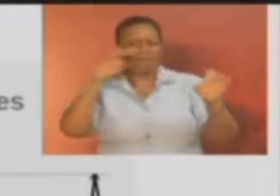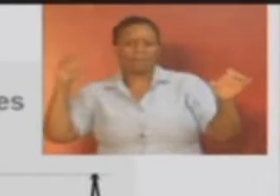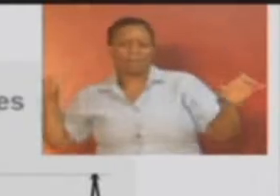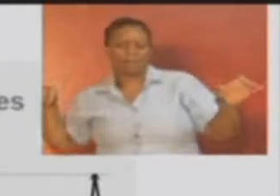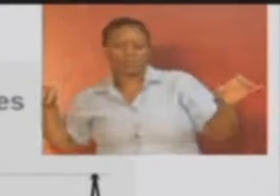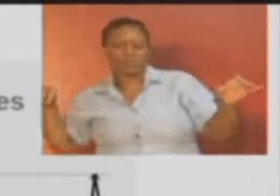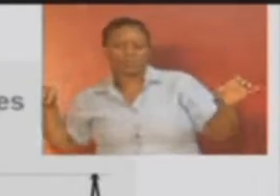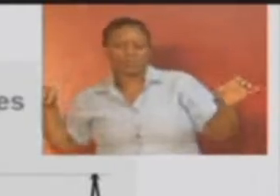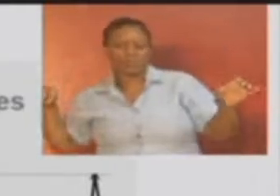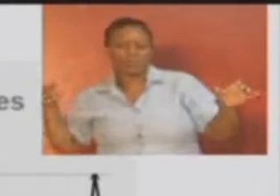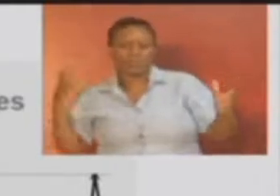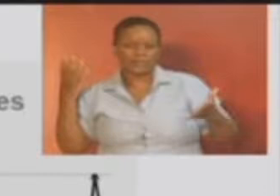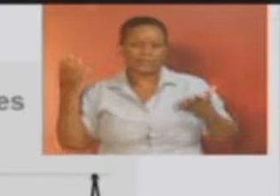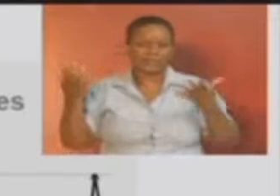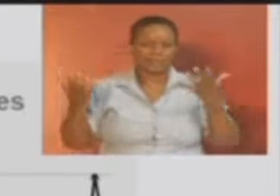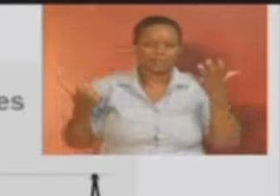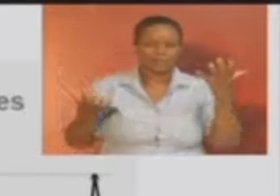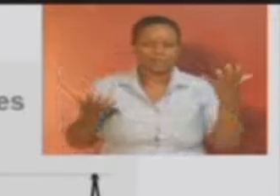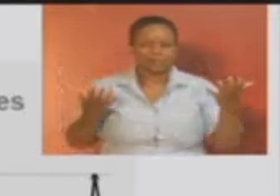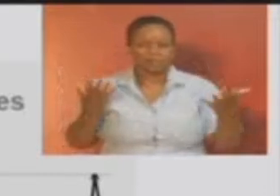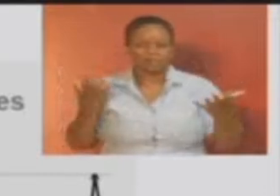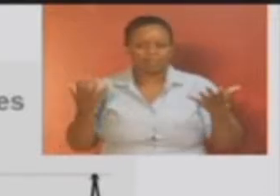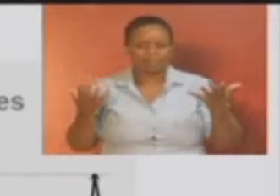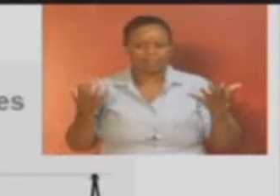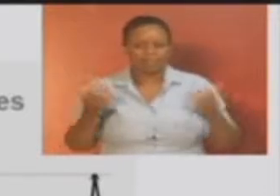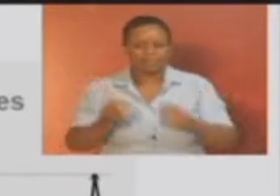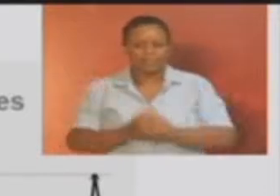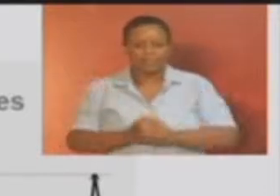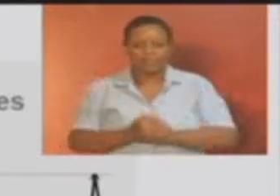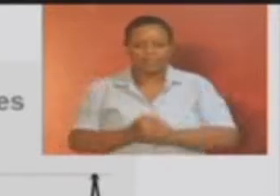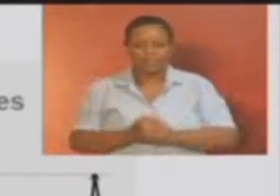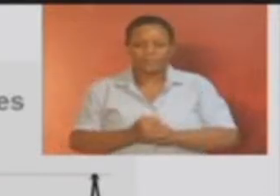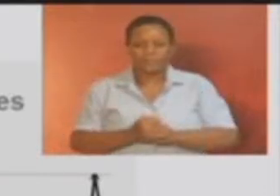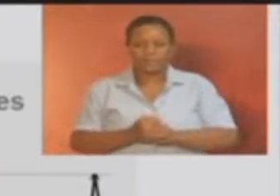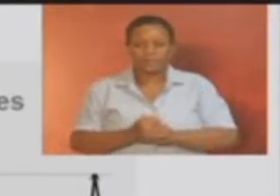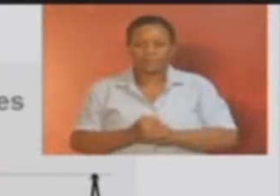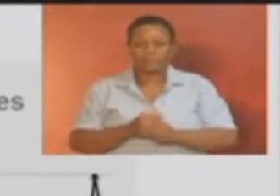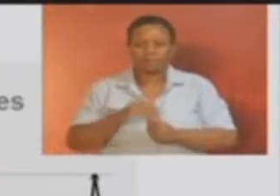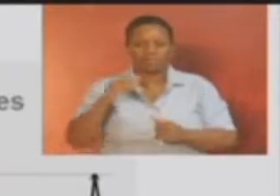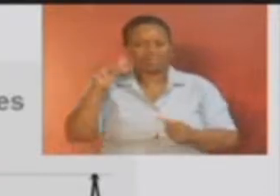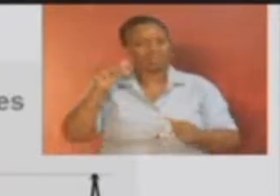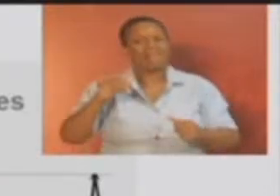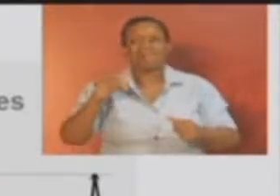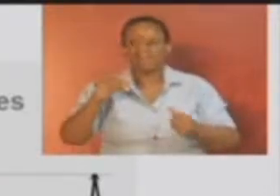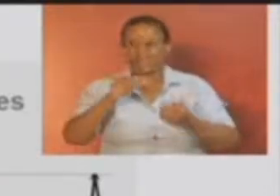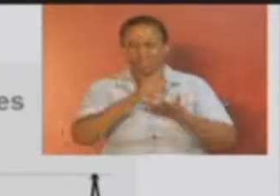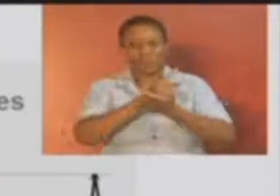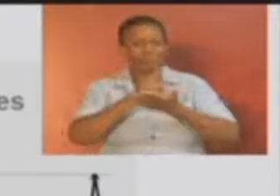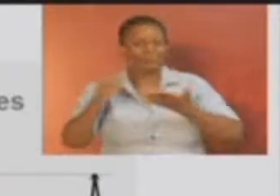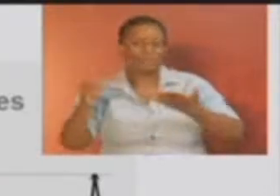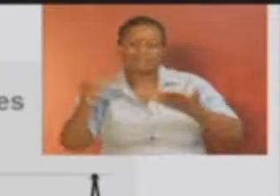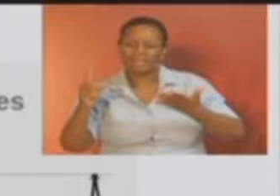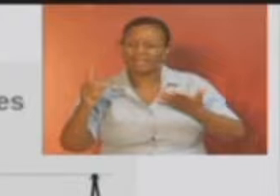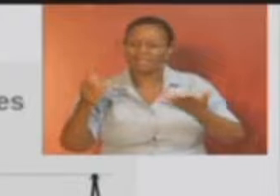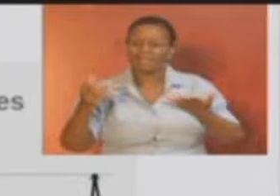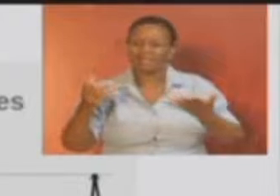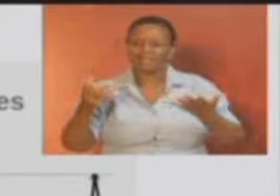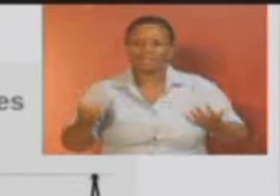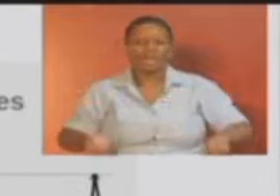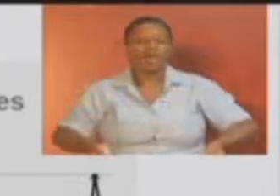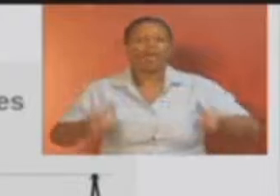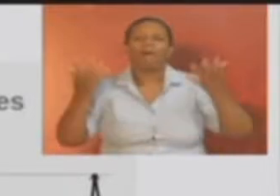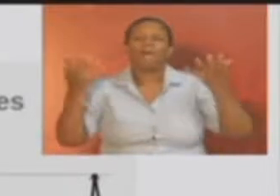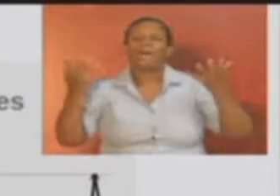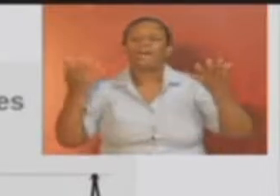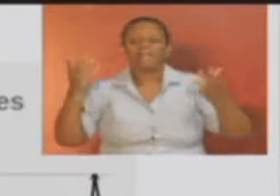needed hospitalization and required care at a hospital. This week, we have seen that number increase to 18%.